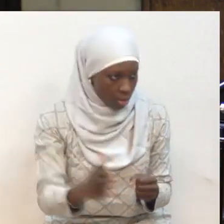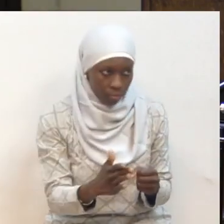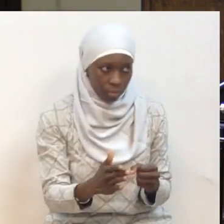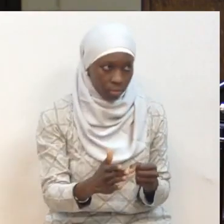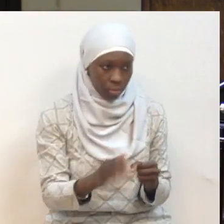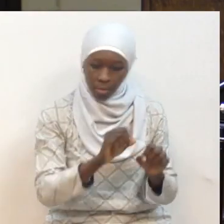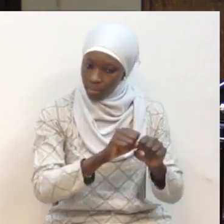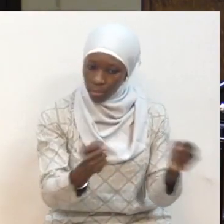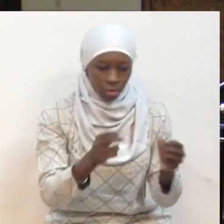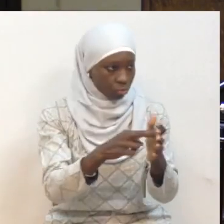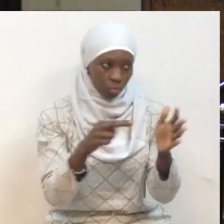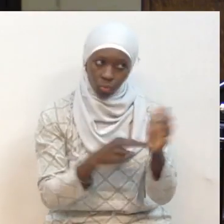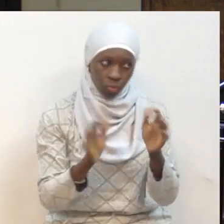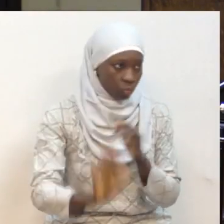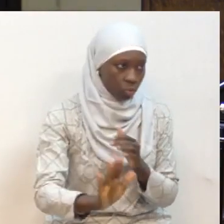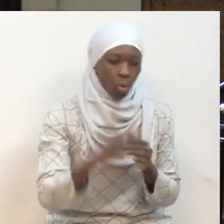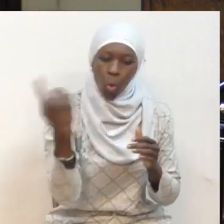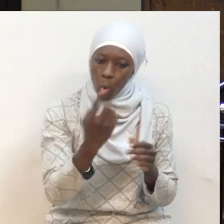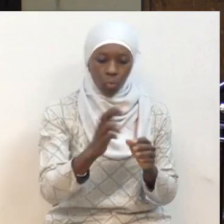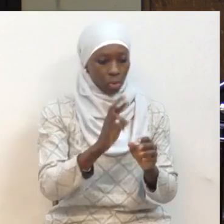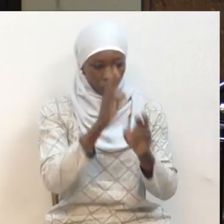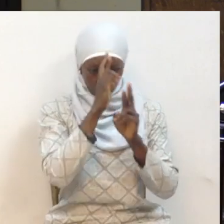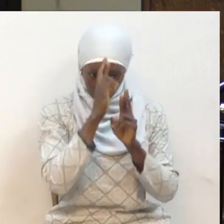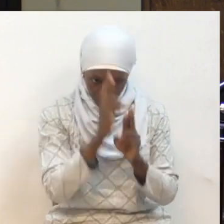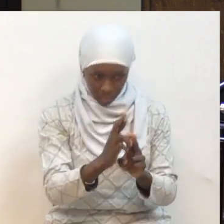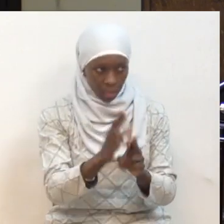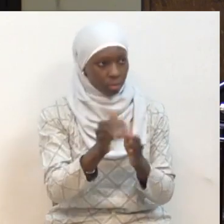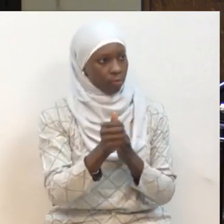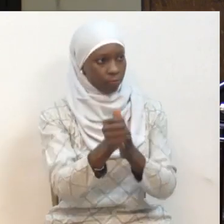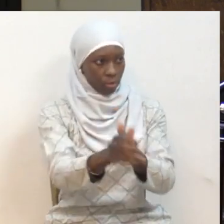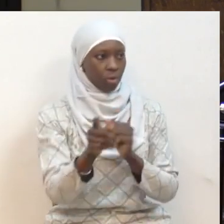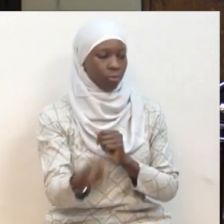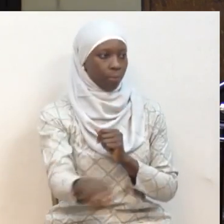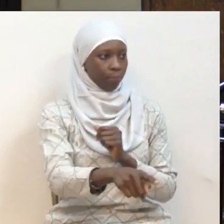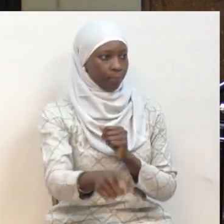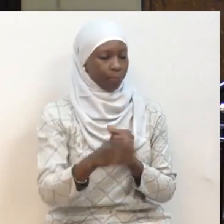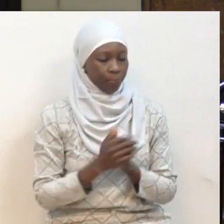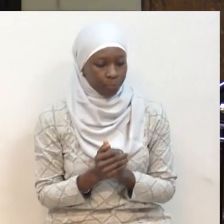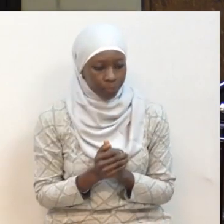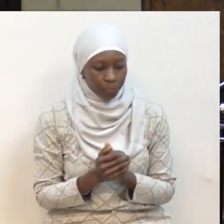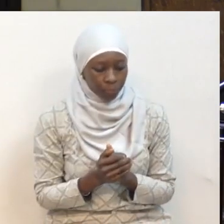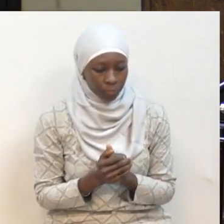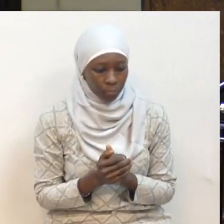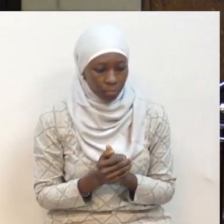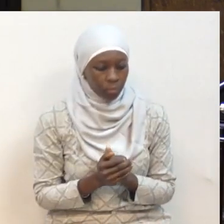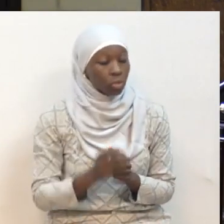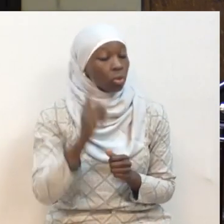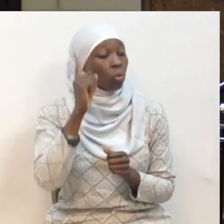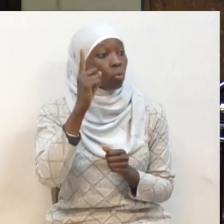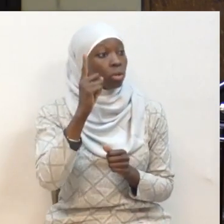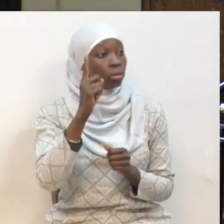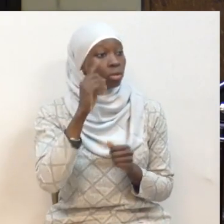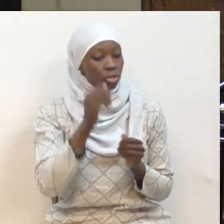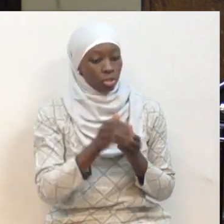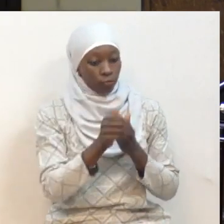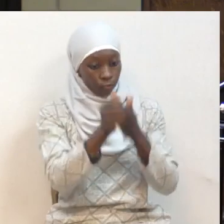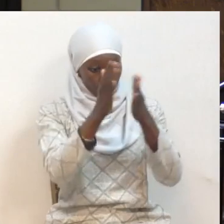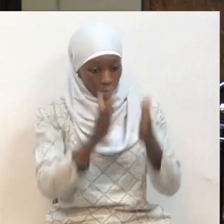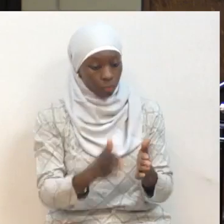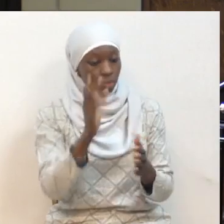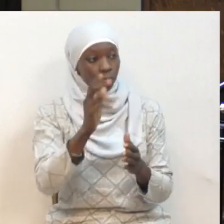place, and one of the young companions who has experience with